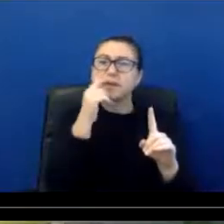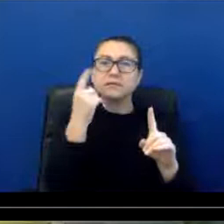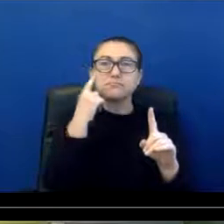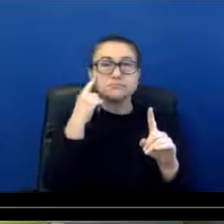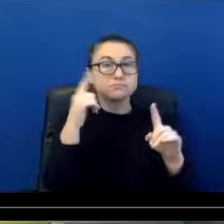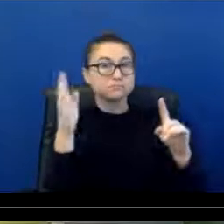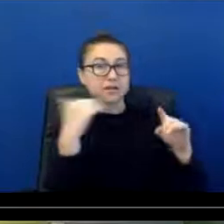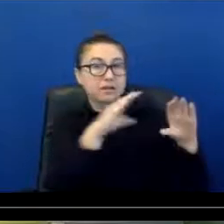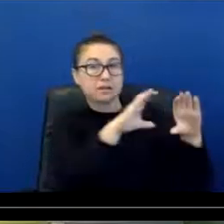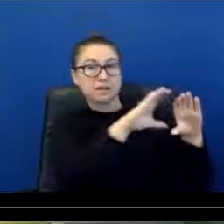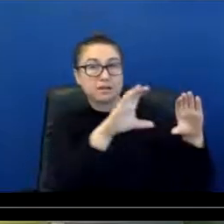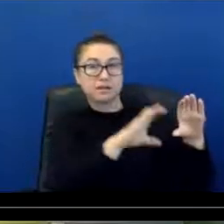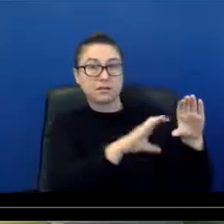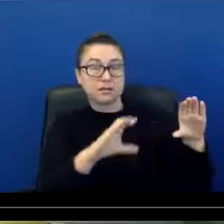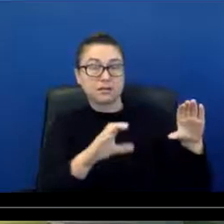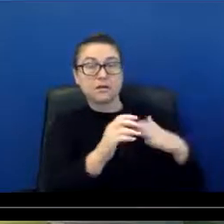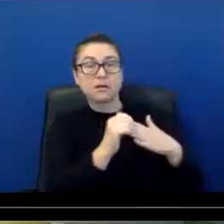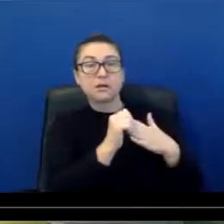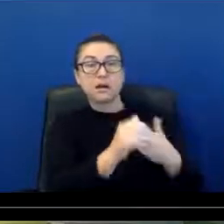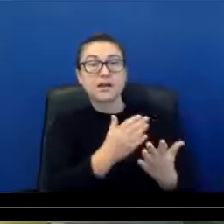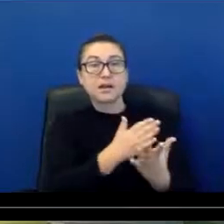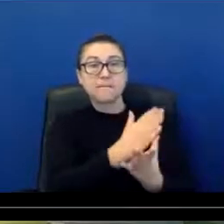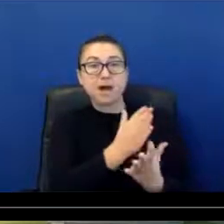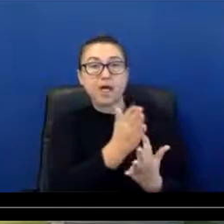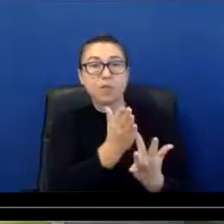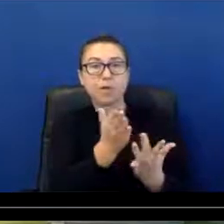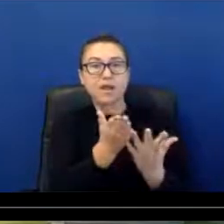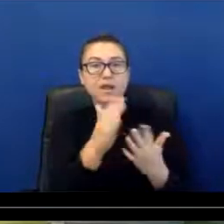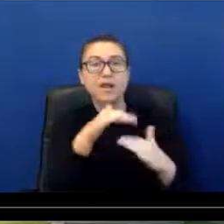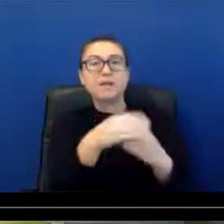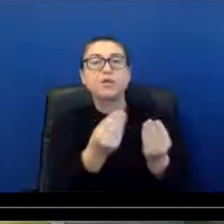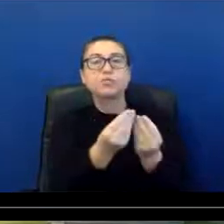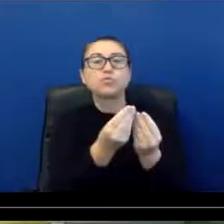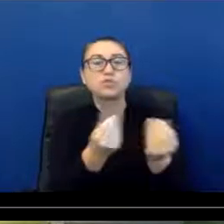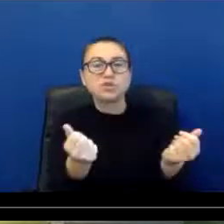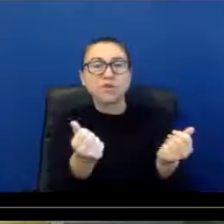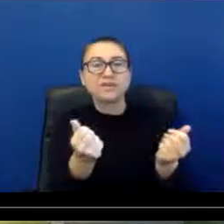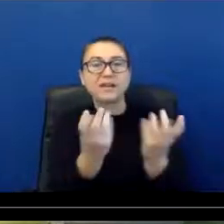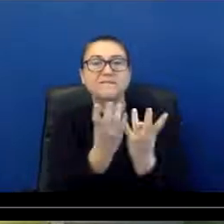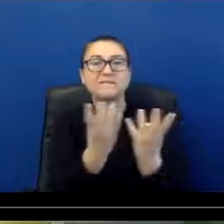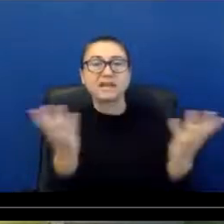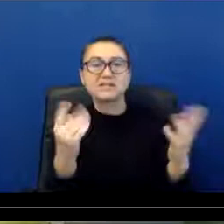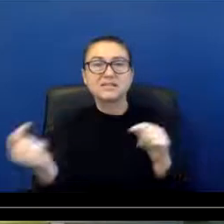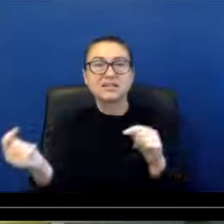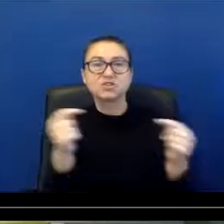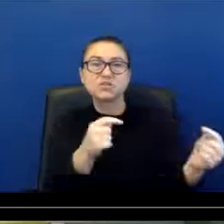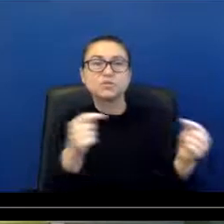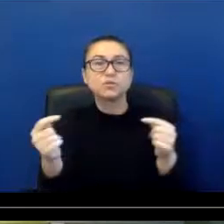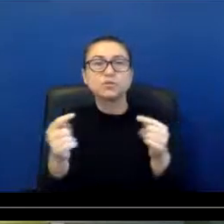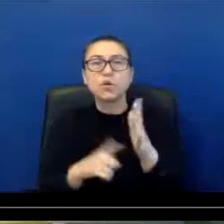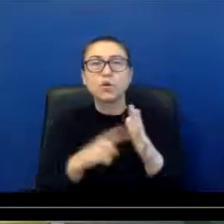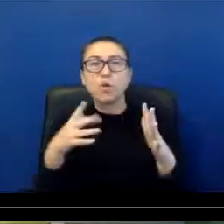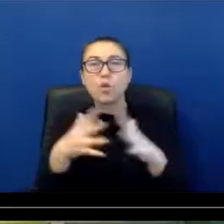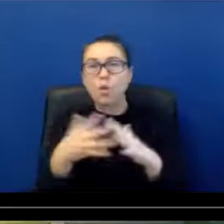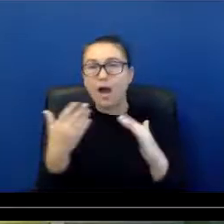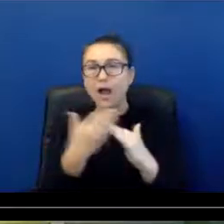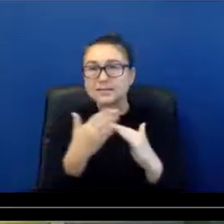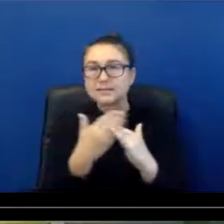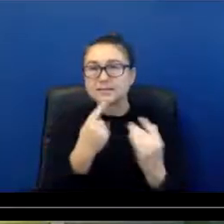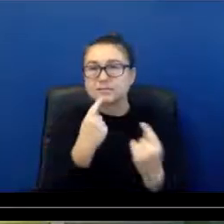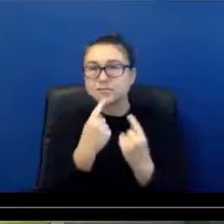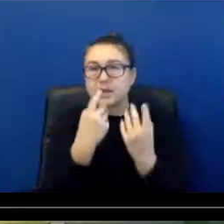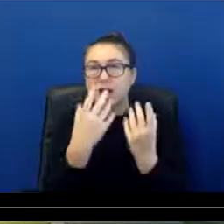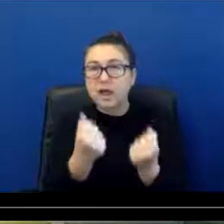pathway called Resolving Fencing Disputes that is on LawAccess. The third option is to